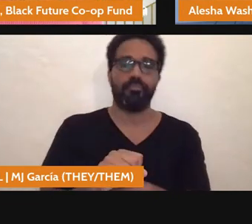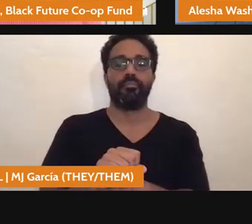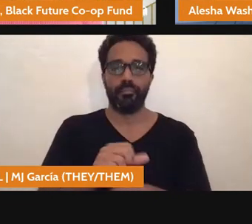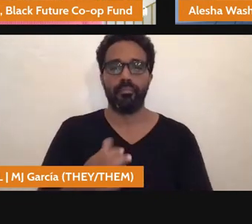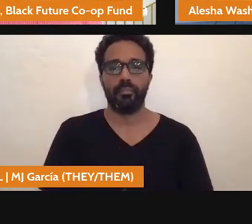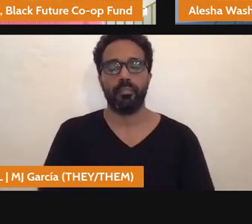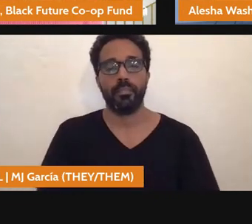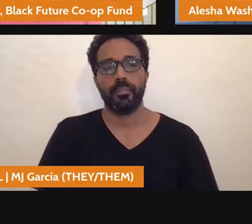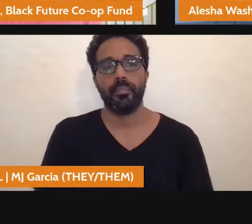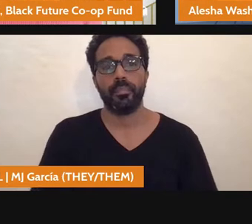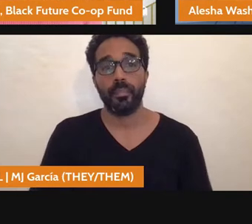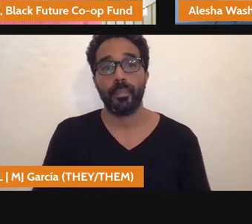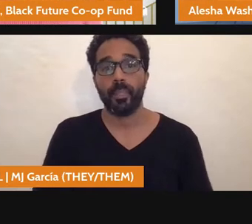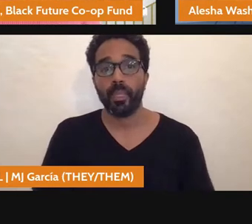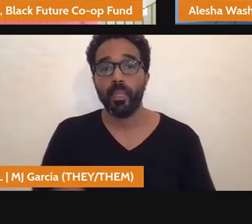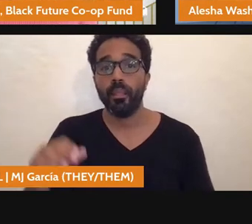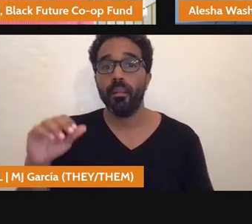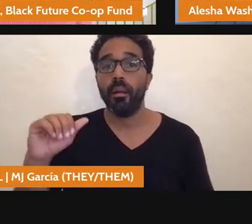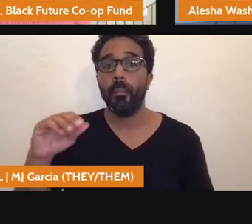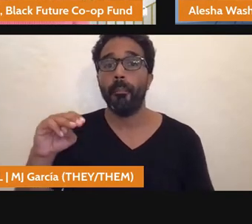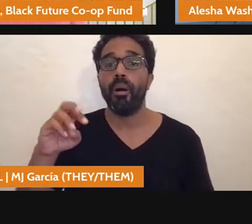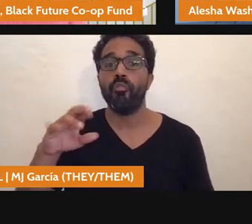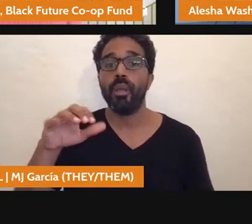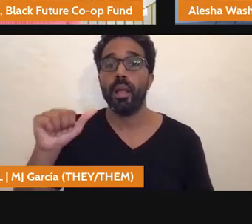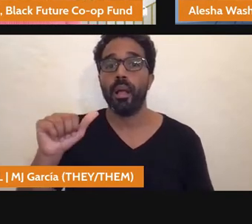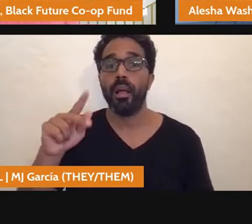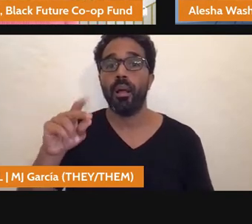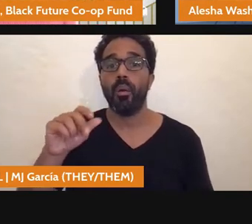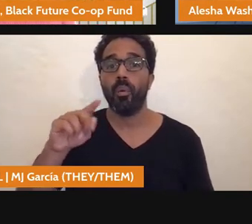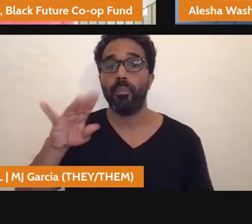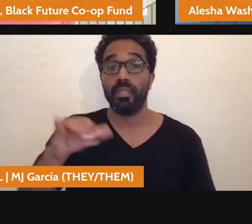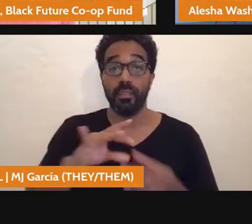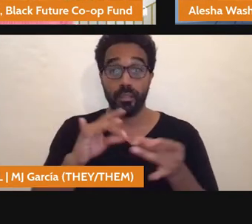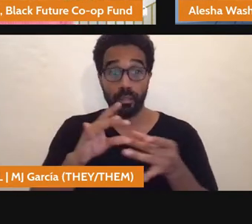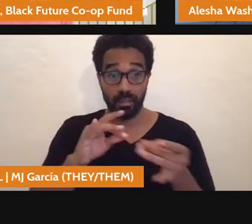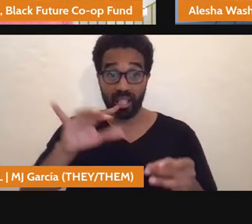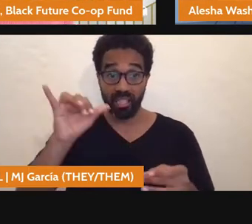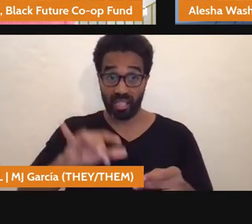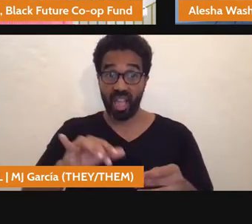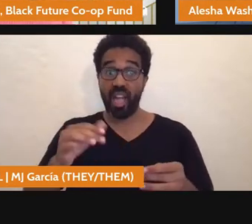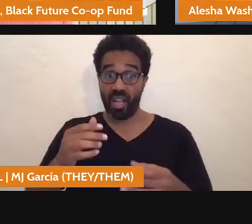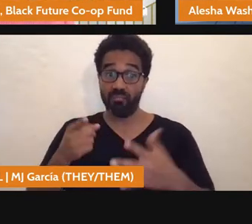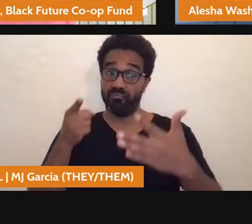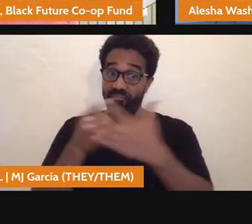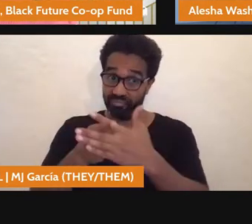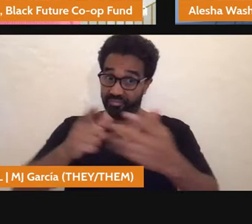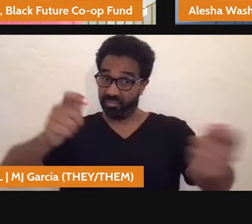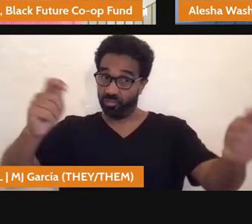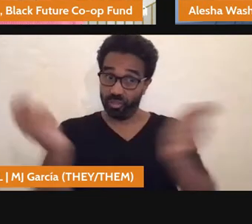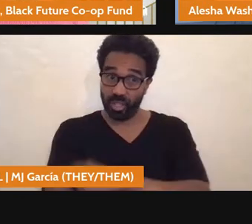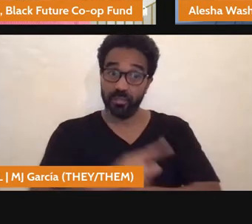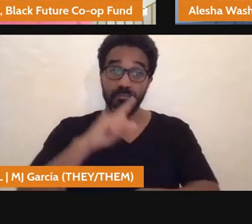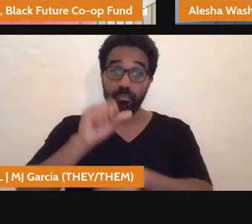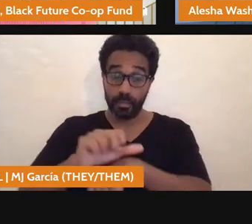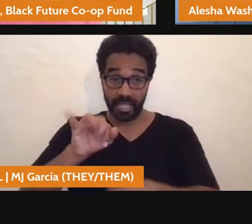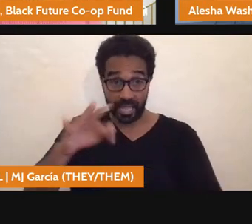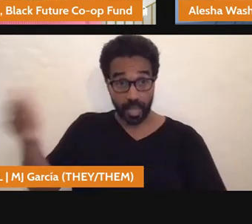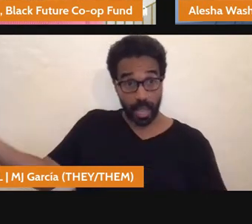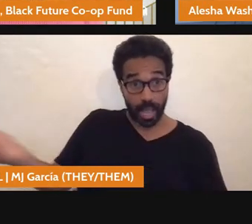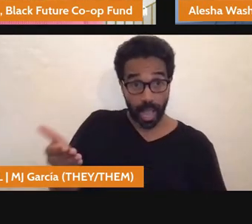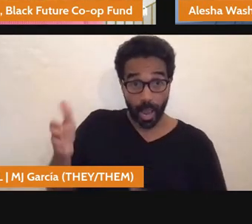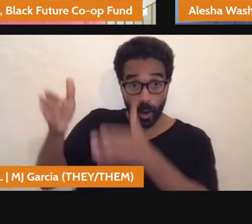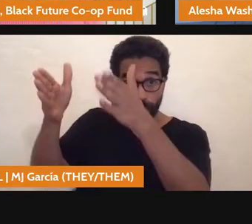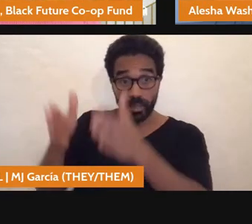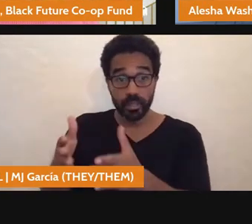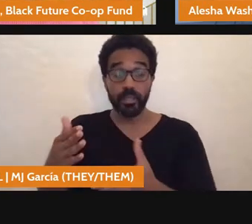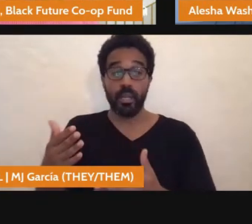It's transformative. You know, it's transformative for all kinds of aspects of philanthropy, but you hire somebody, I underscore that, you hire somebody whose whole job